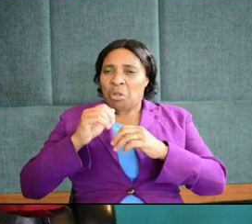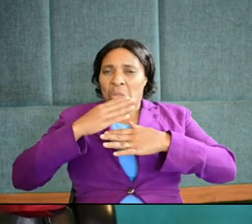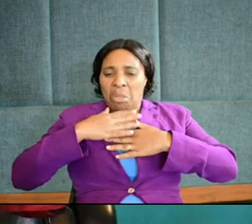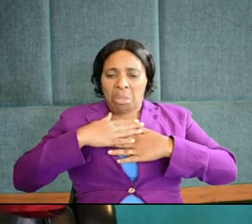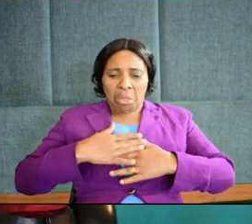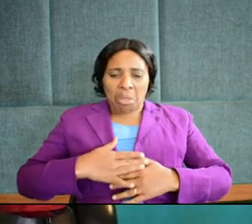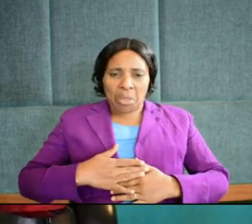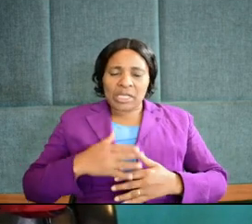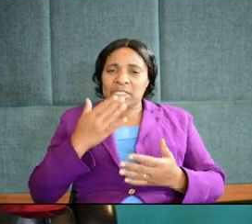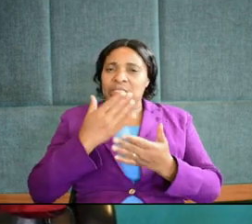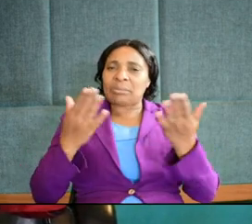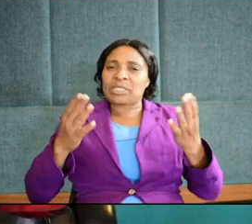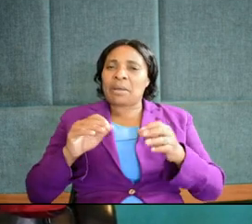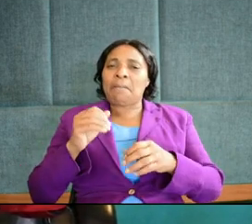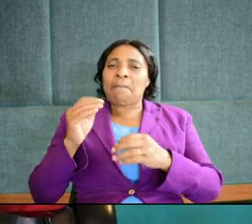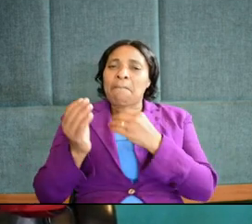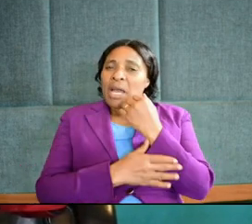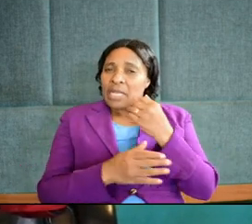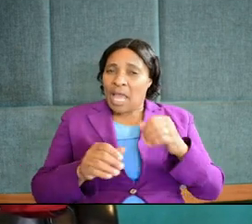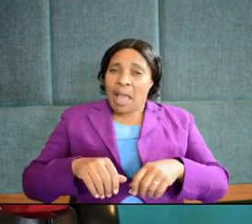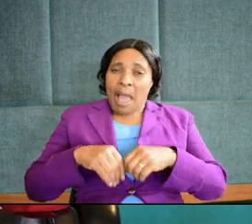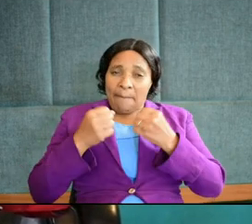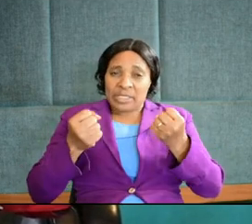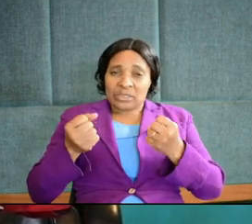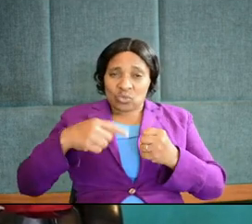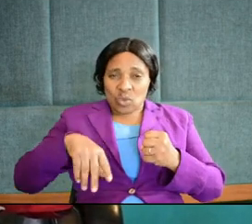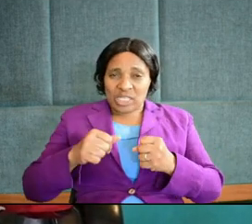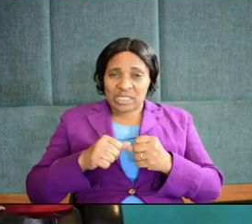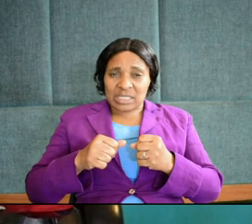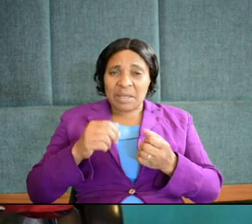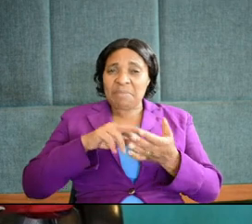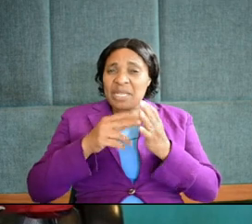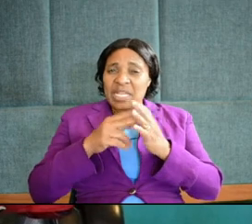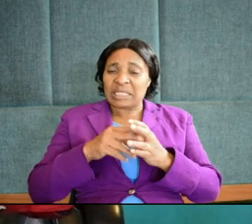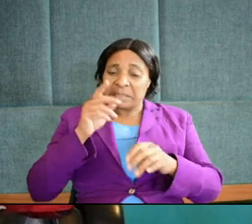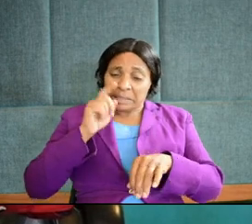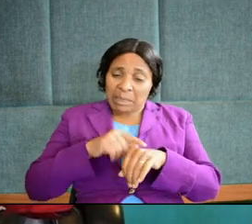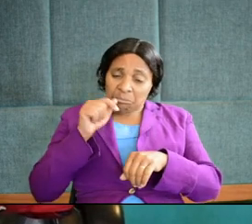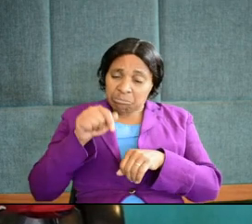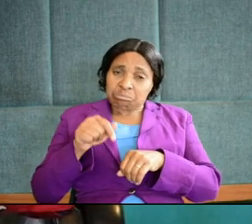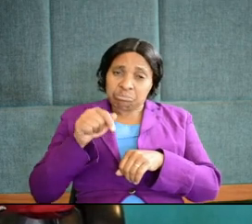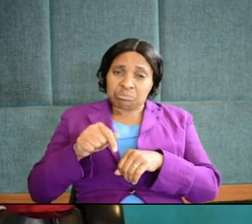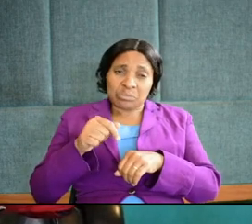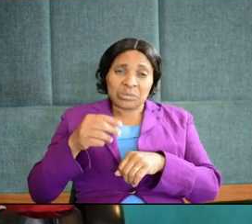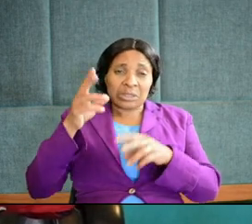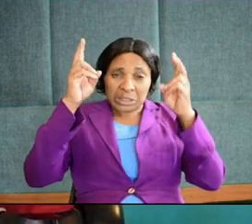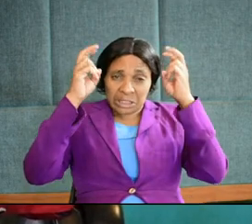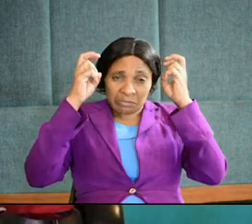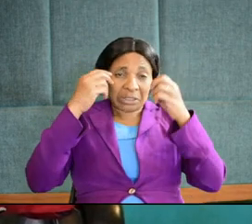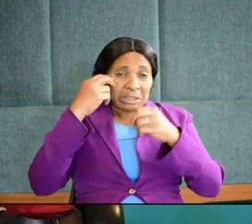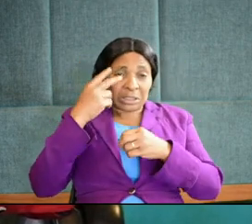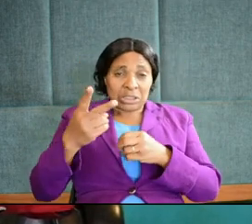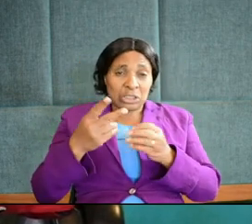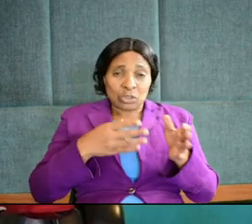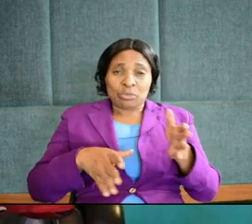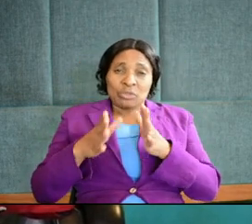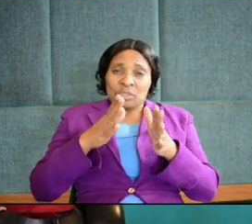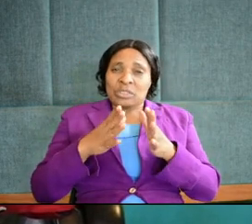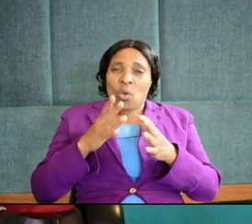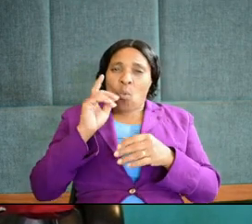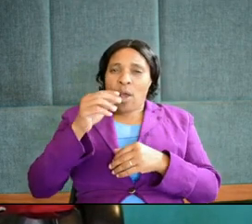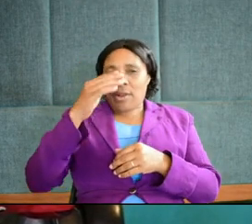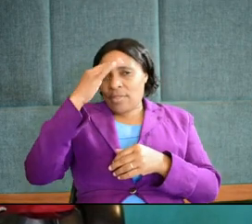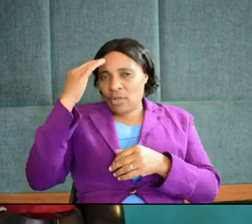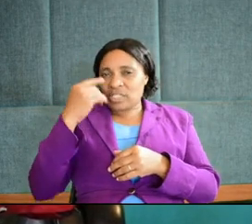bad happens to us, because usually at that time, the devil sees an opportunity. One theologian